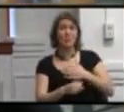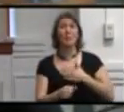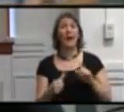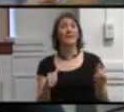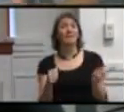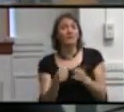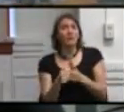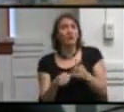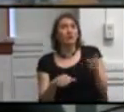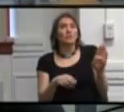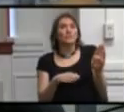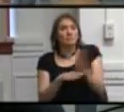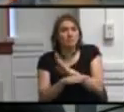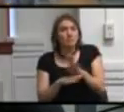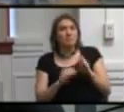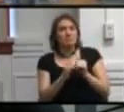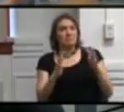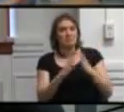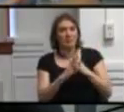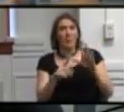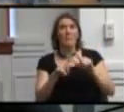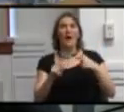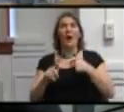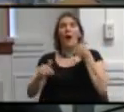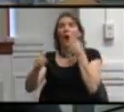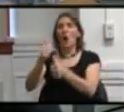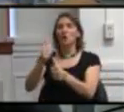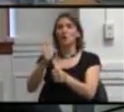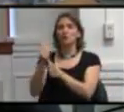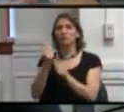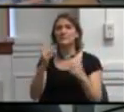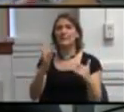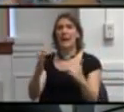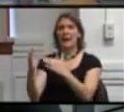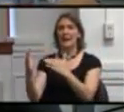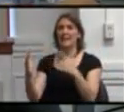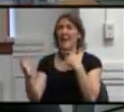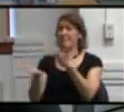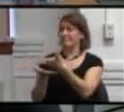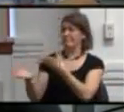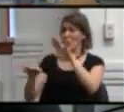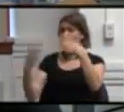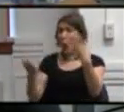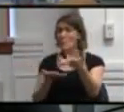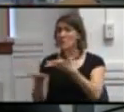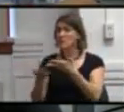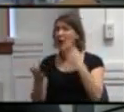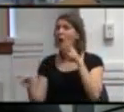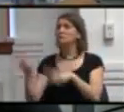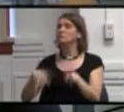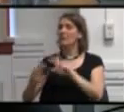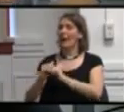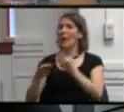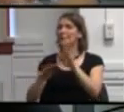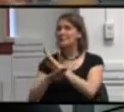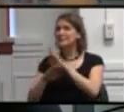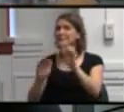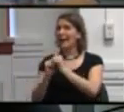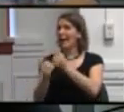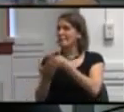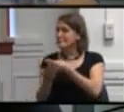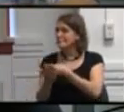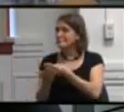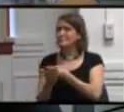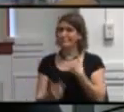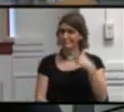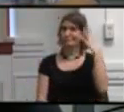first brewery of my own, but yep. I've been fortunate enough to study with brewmasters who've been very open-booked in terms of finances. Wow, so that's great. I've fortunately had